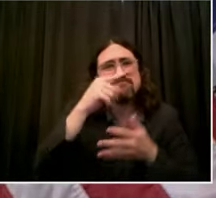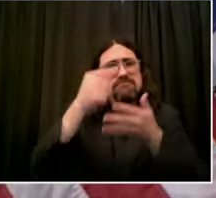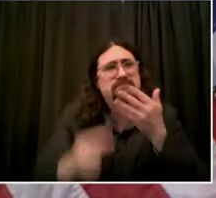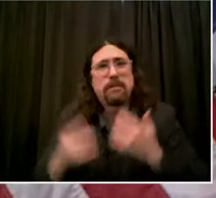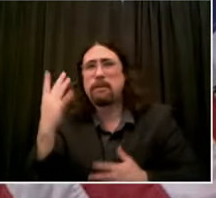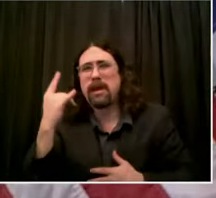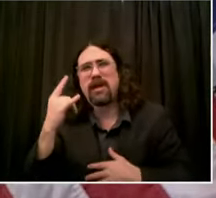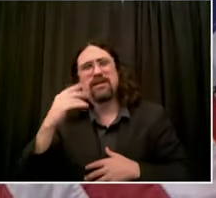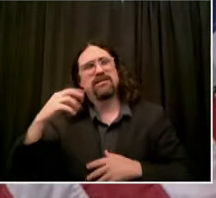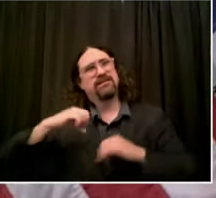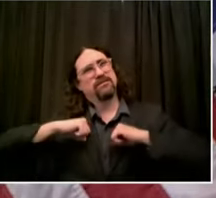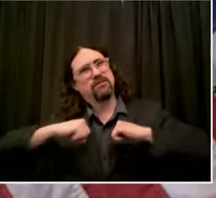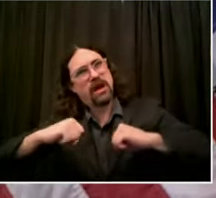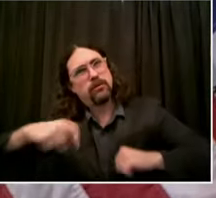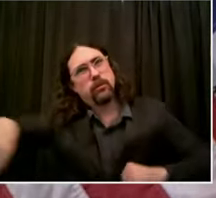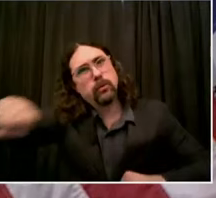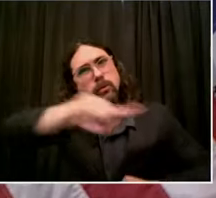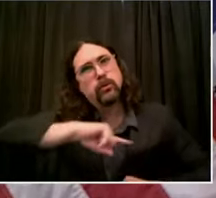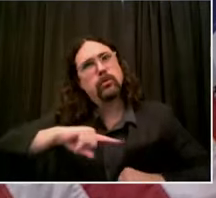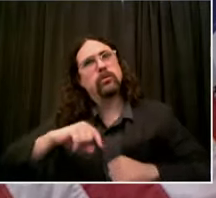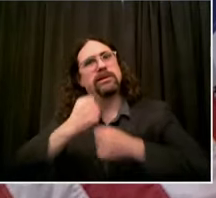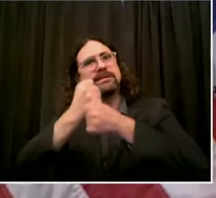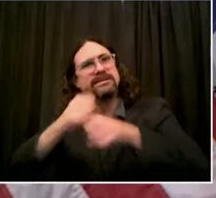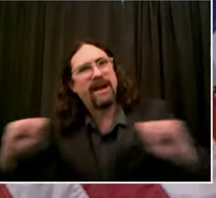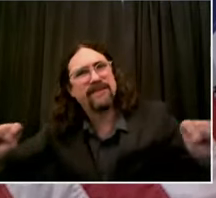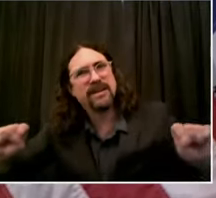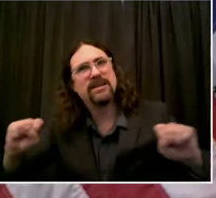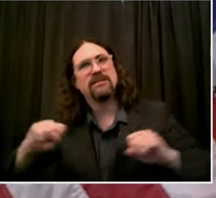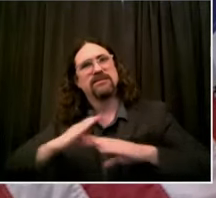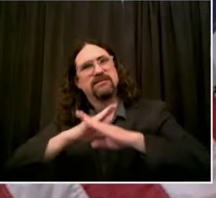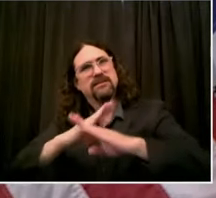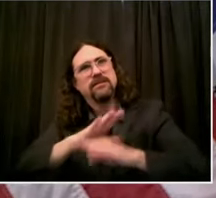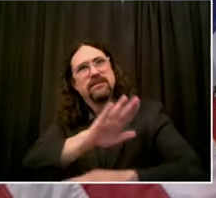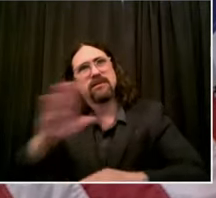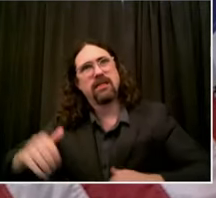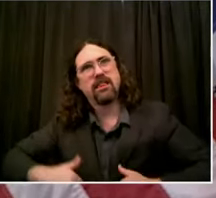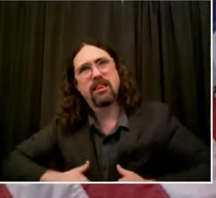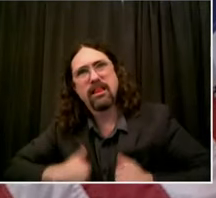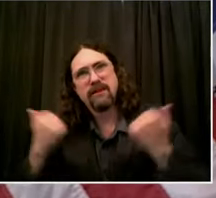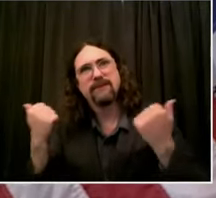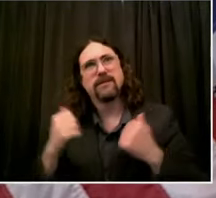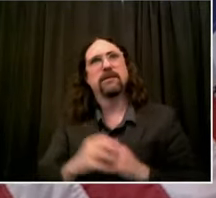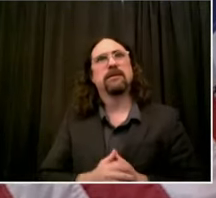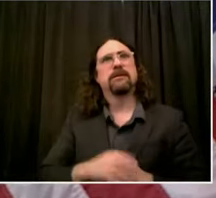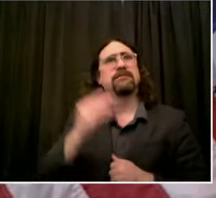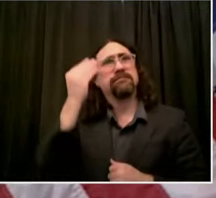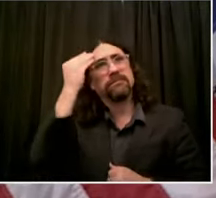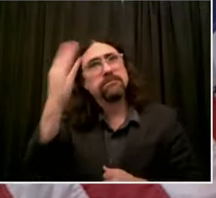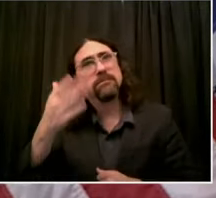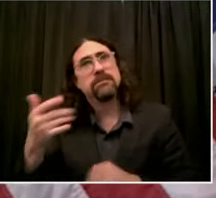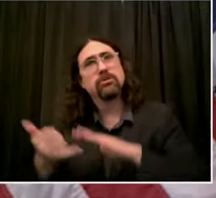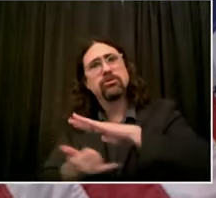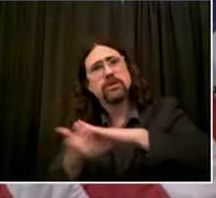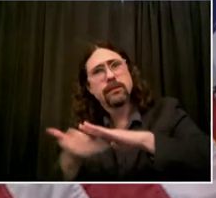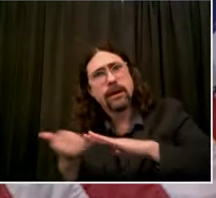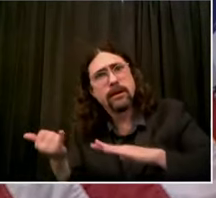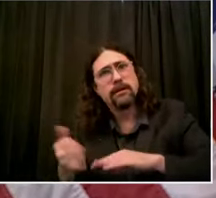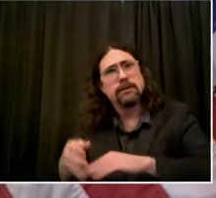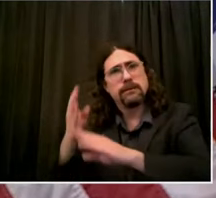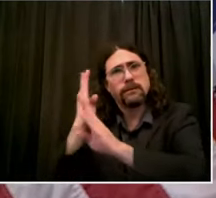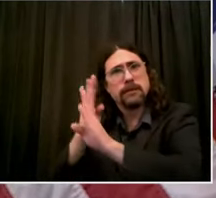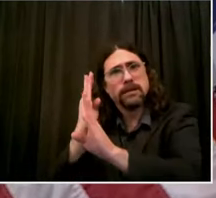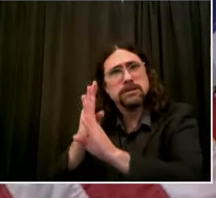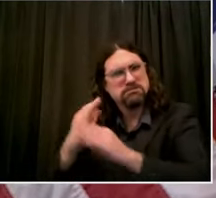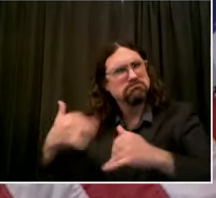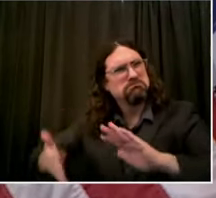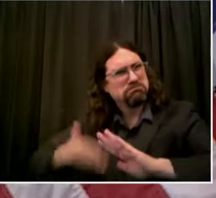I want us to see us to be even more of a mass transit city. I want there to be a day where people rarely use an automobile in this